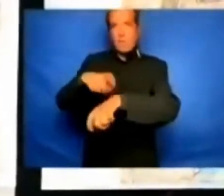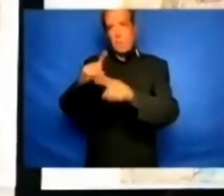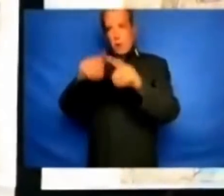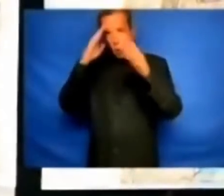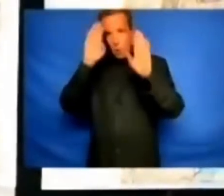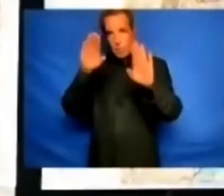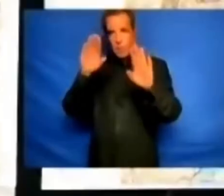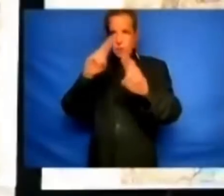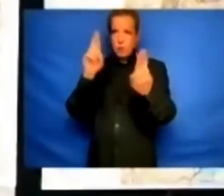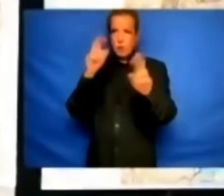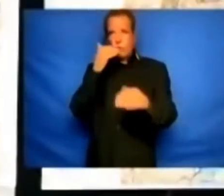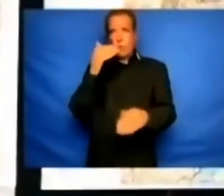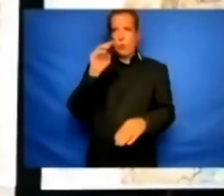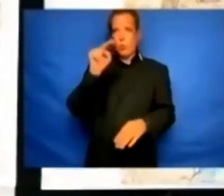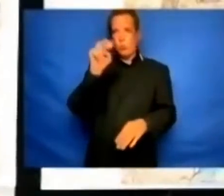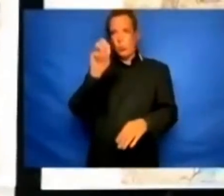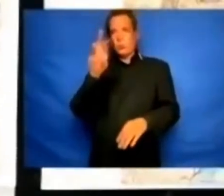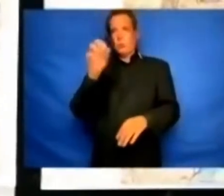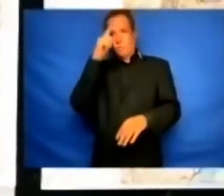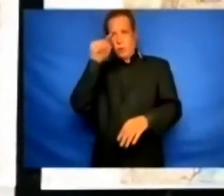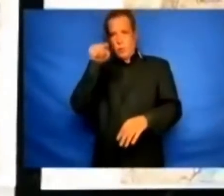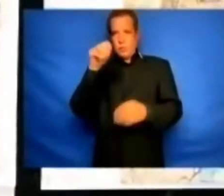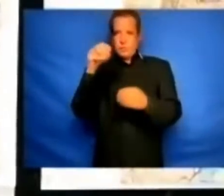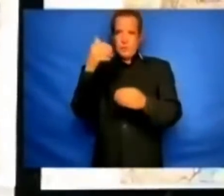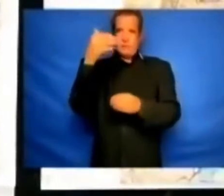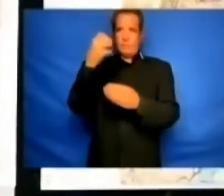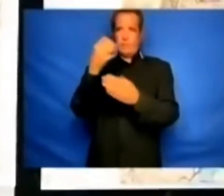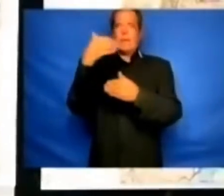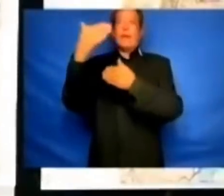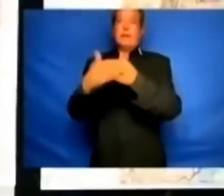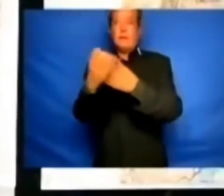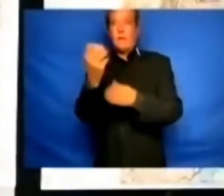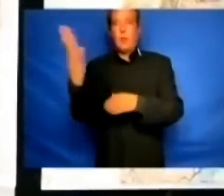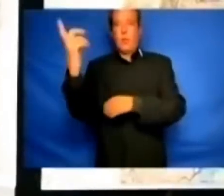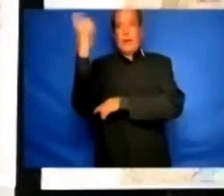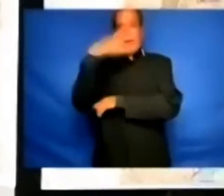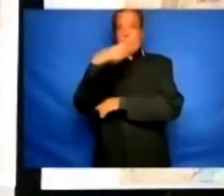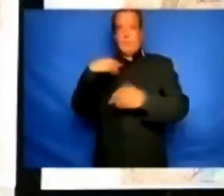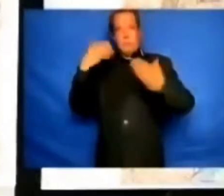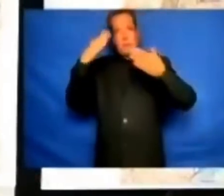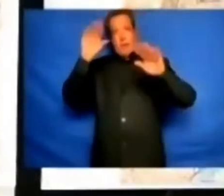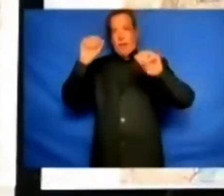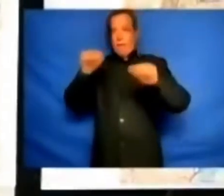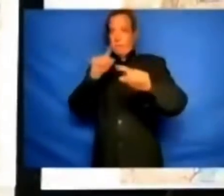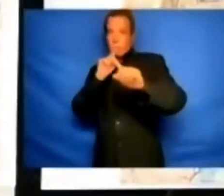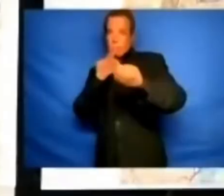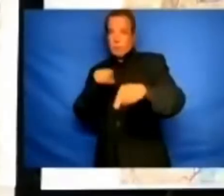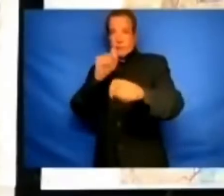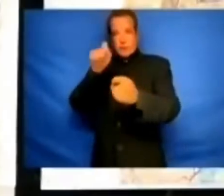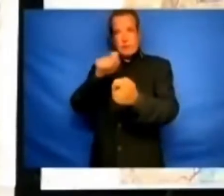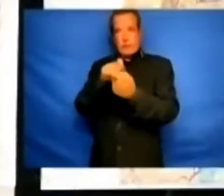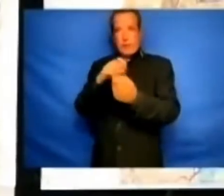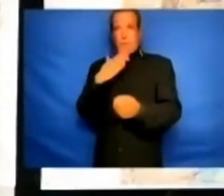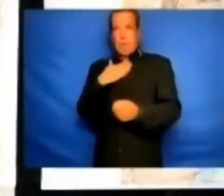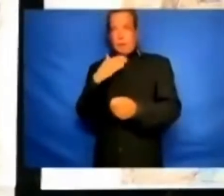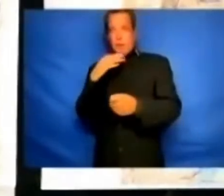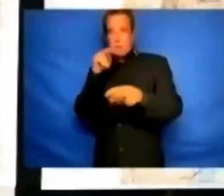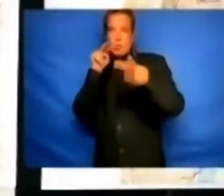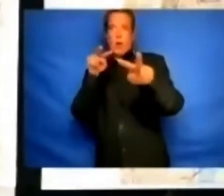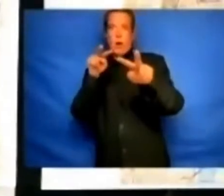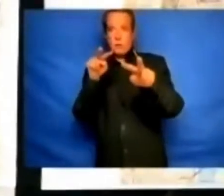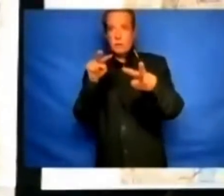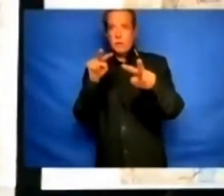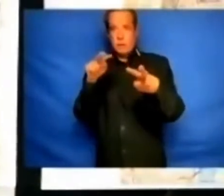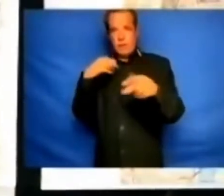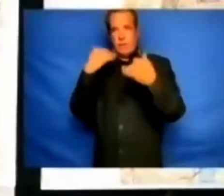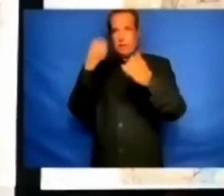but we're not going to hold to any date at all. So please stay tuned. I posted some videos of some stumps and logs and trees that are still